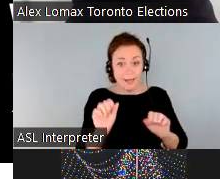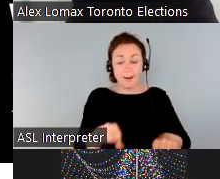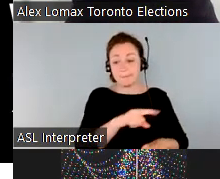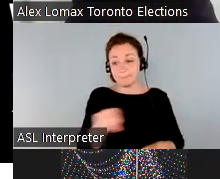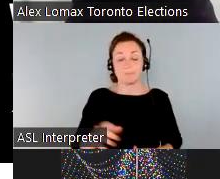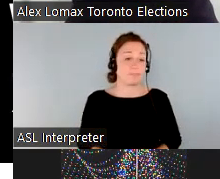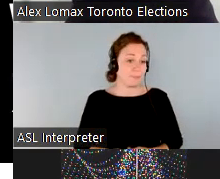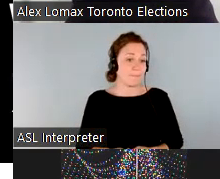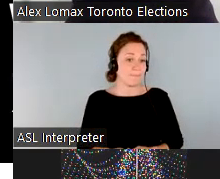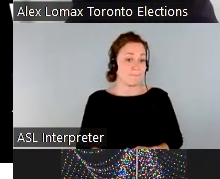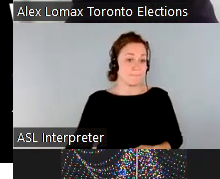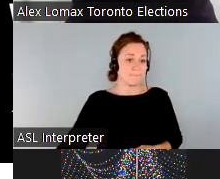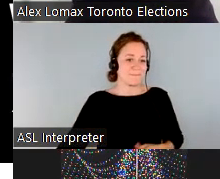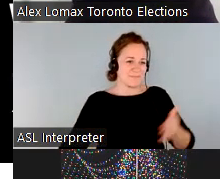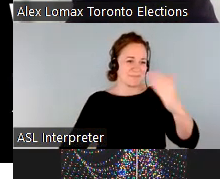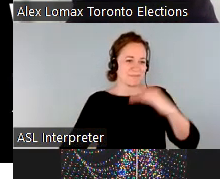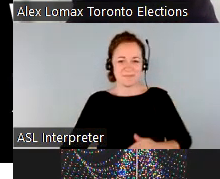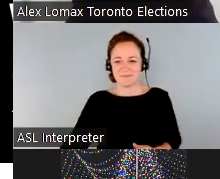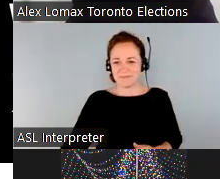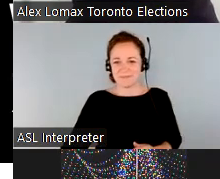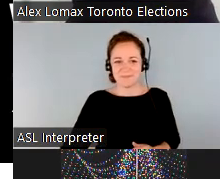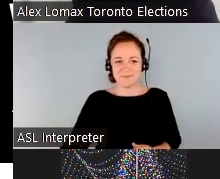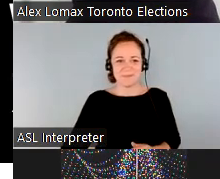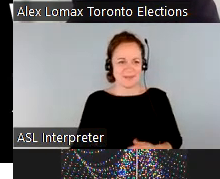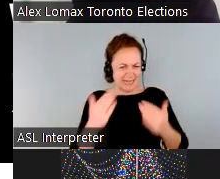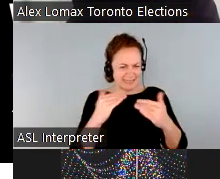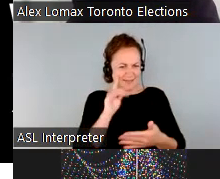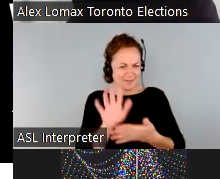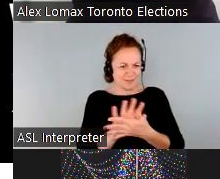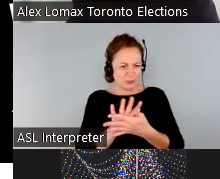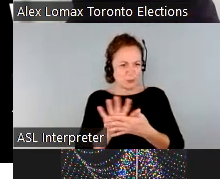way. Okay, next slide, please. I believe is our video.